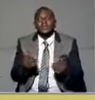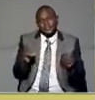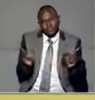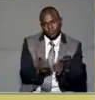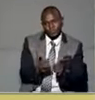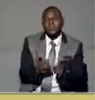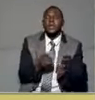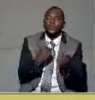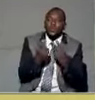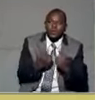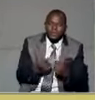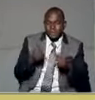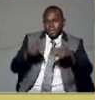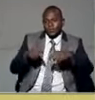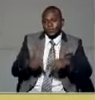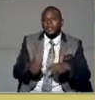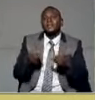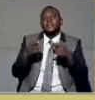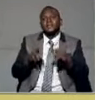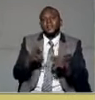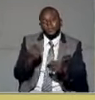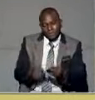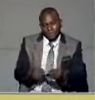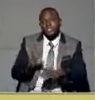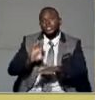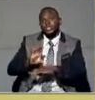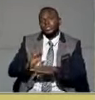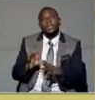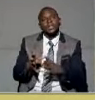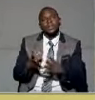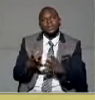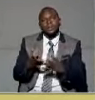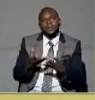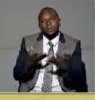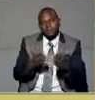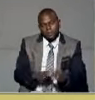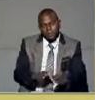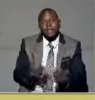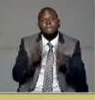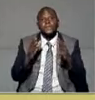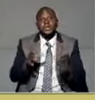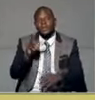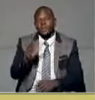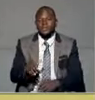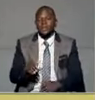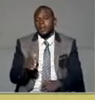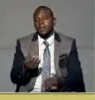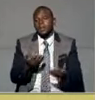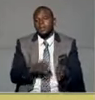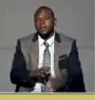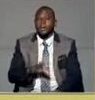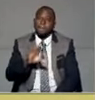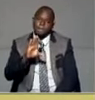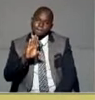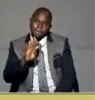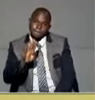briefly, let's talk about today's events. Of course, the church has also lost another big person, that is the late Bishop Cyprian